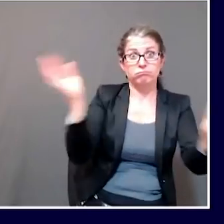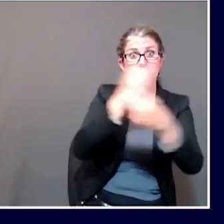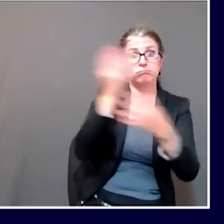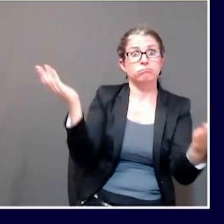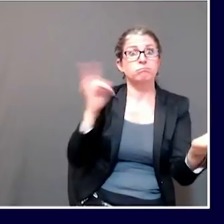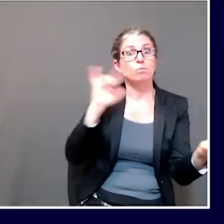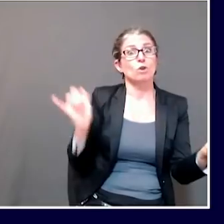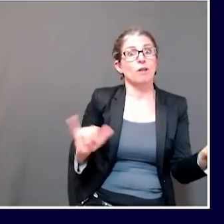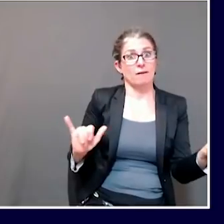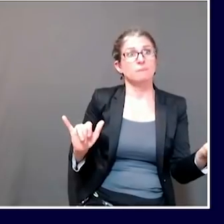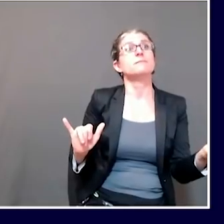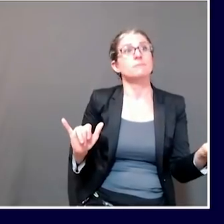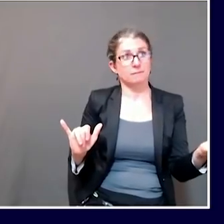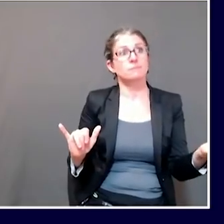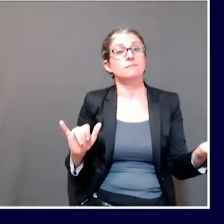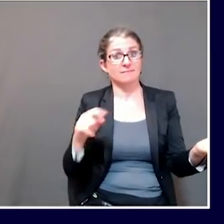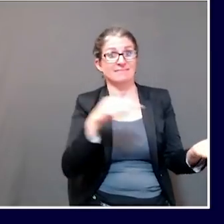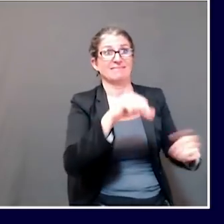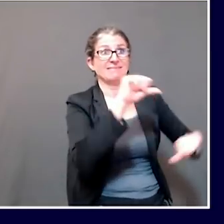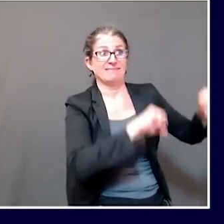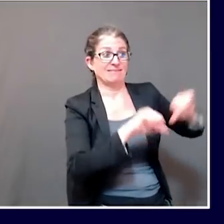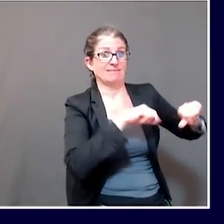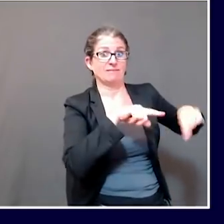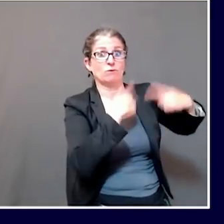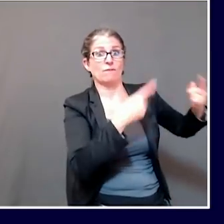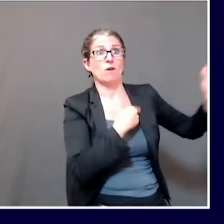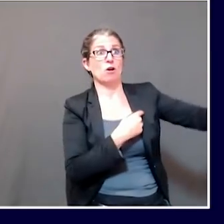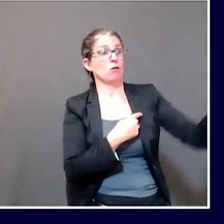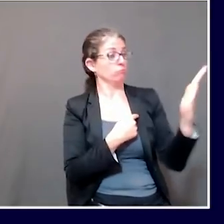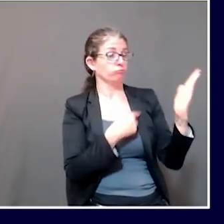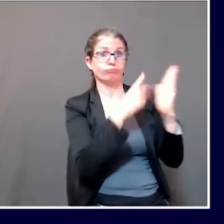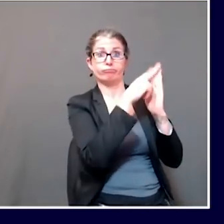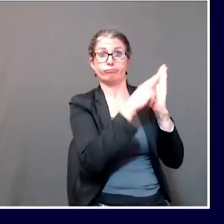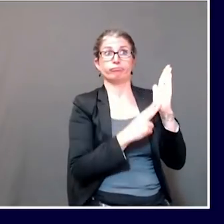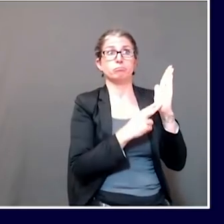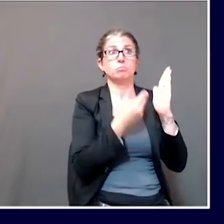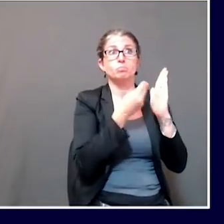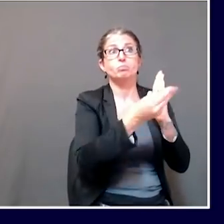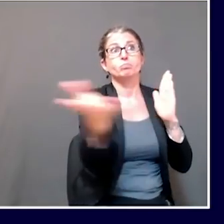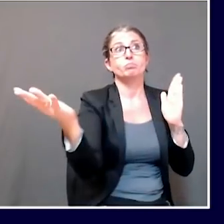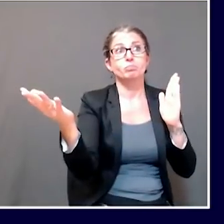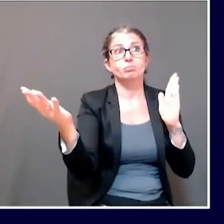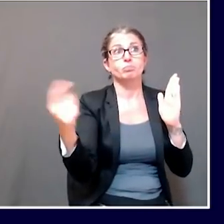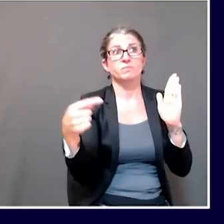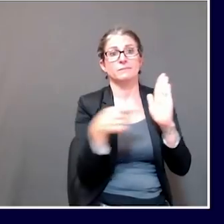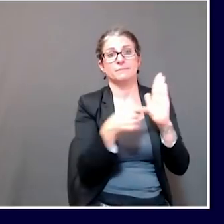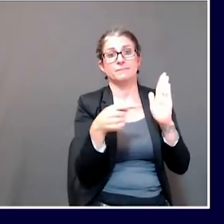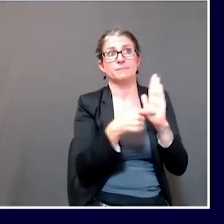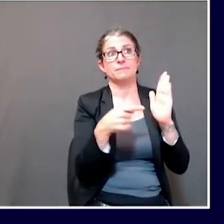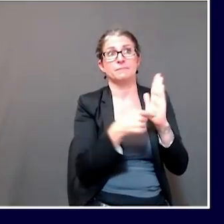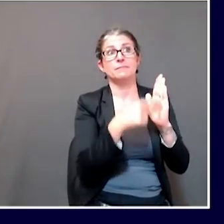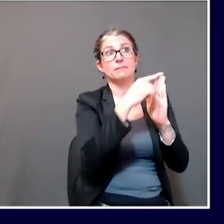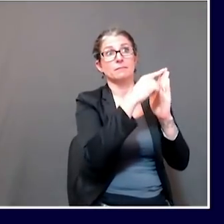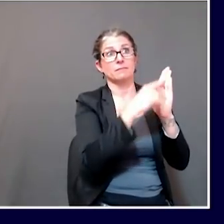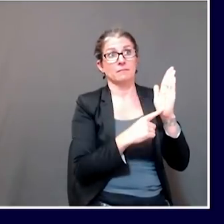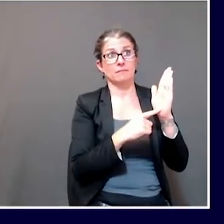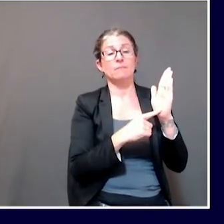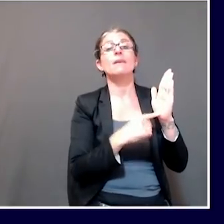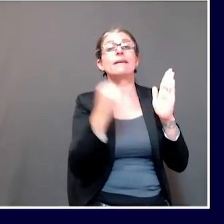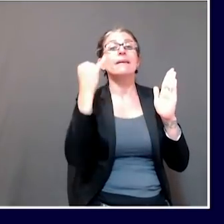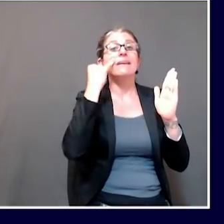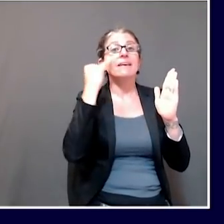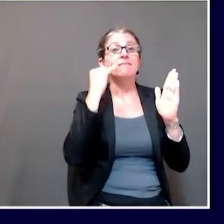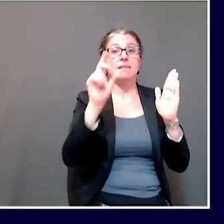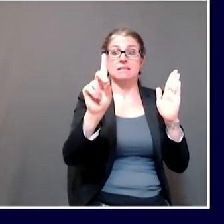science in such a fashion as to instill vaccine confidence as the data become available. The skepticism